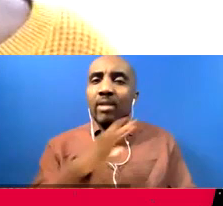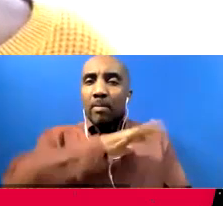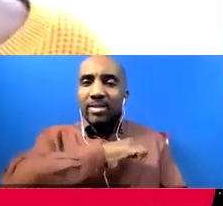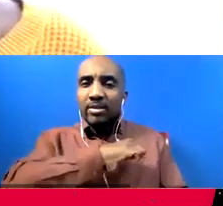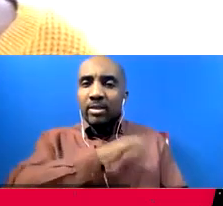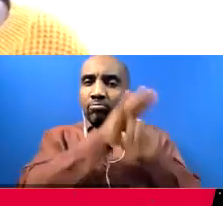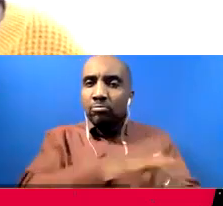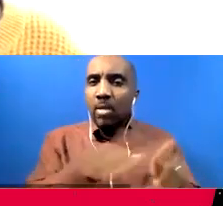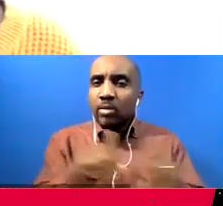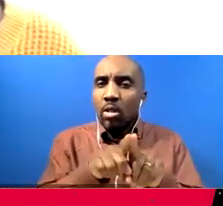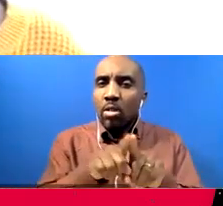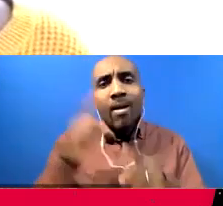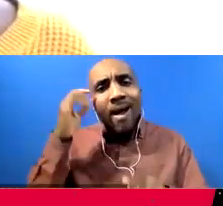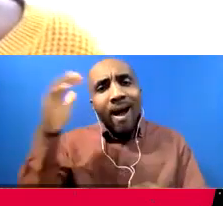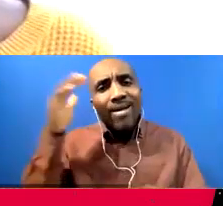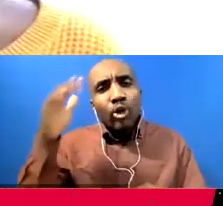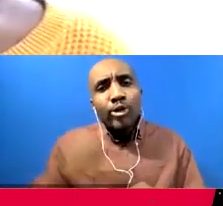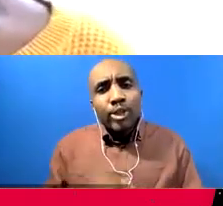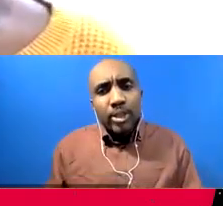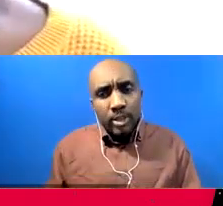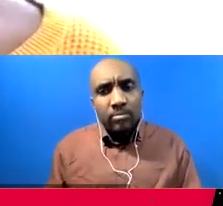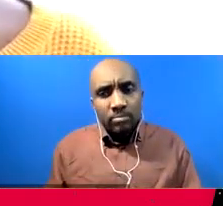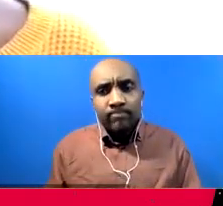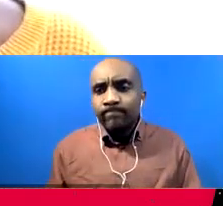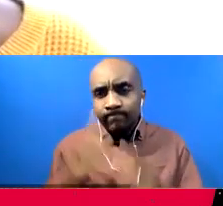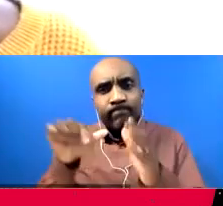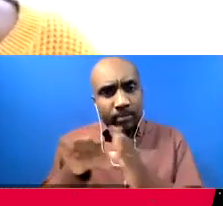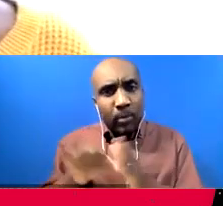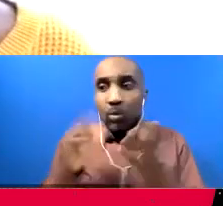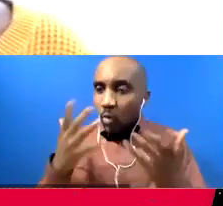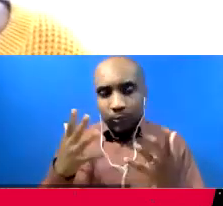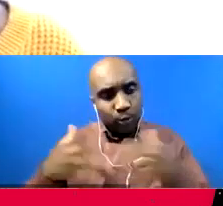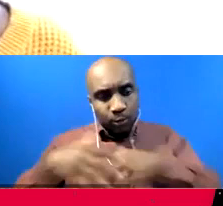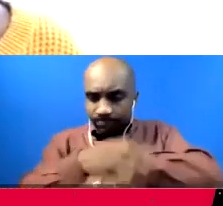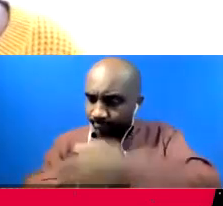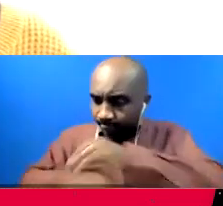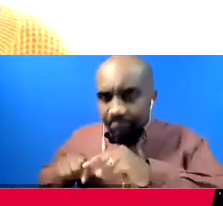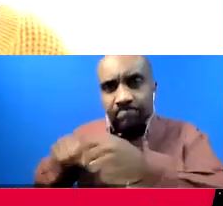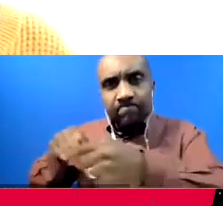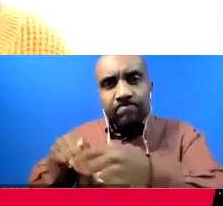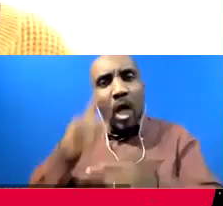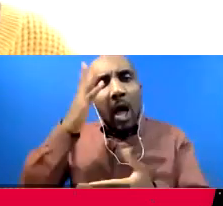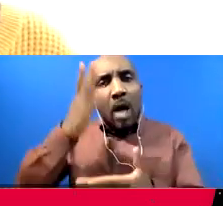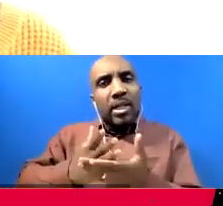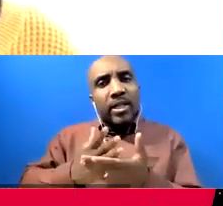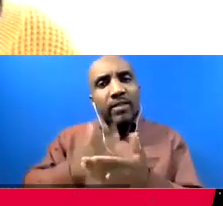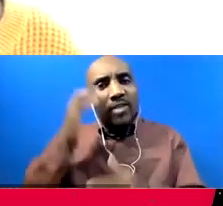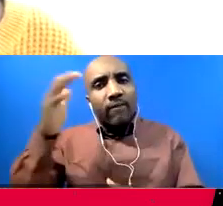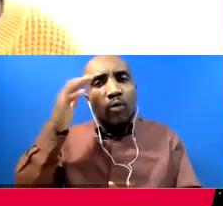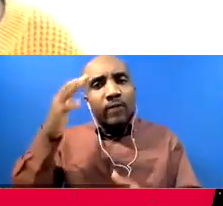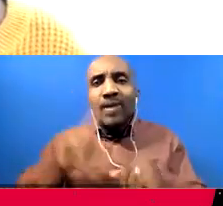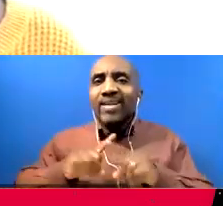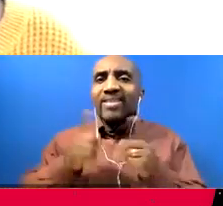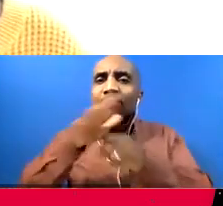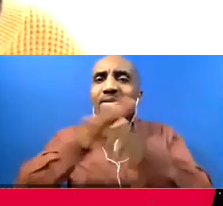when we realize that these ideologies are the issues that are at hand, we're able to apply our stances and our beliefs to different contexts all around the world. And I